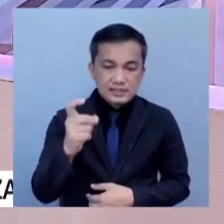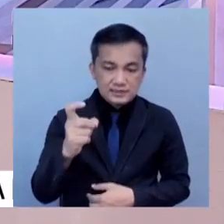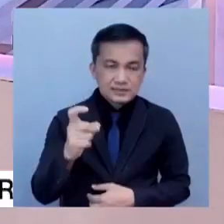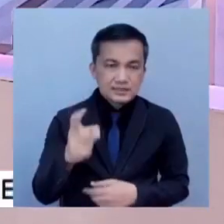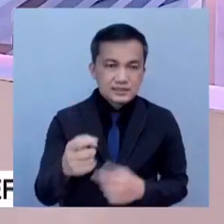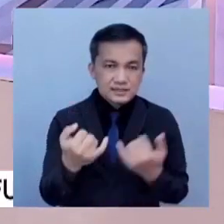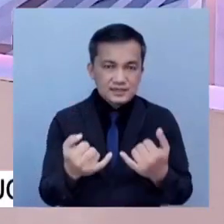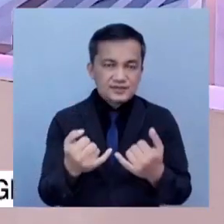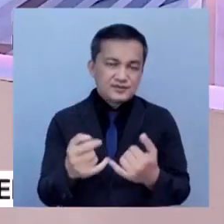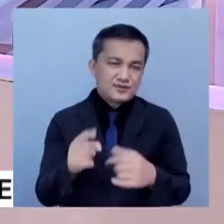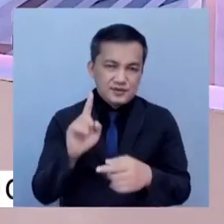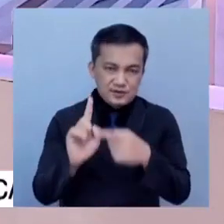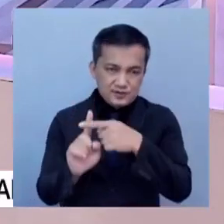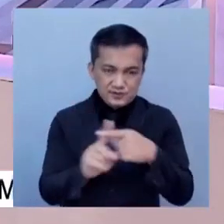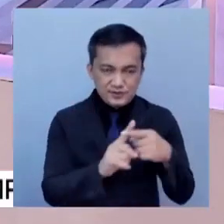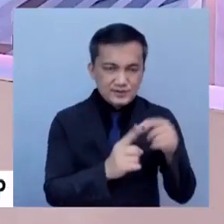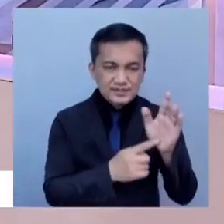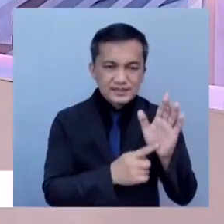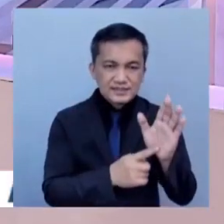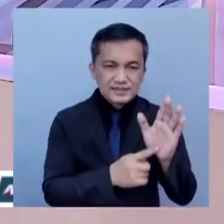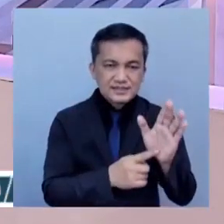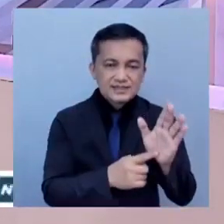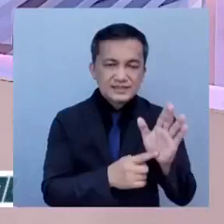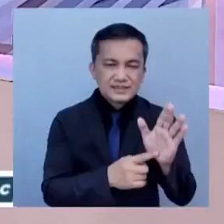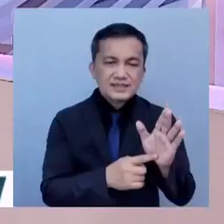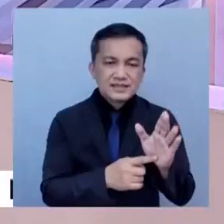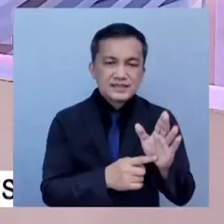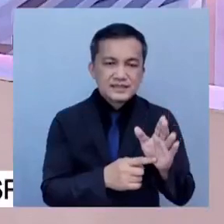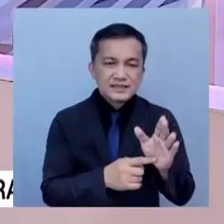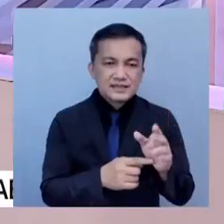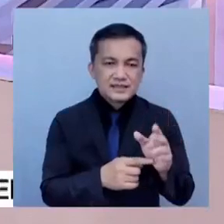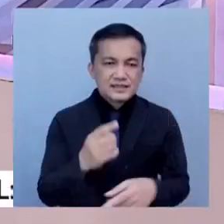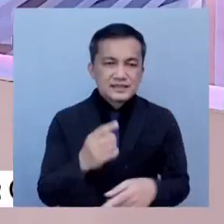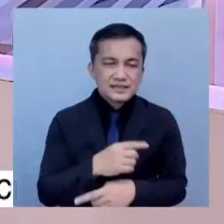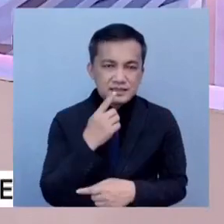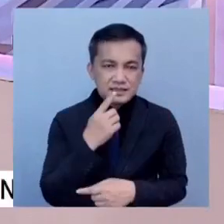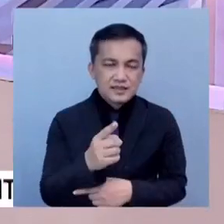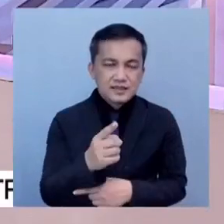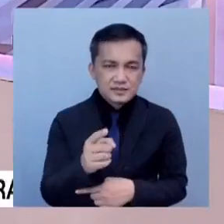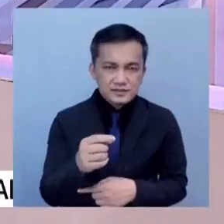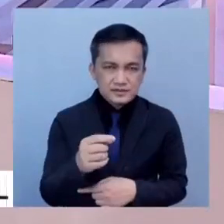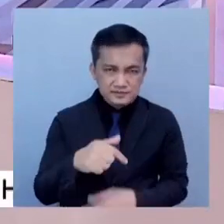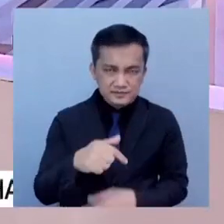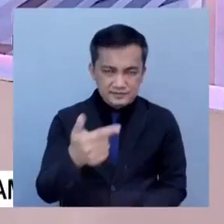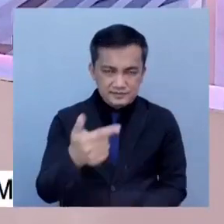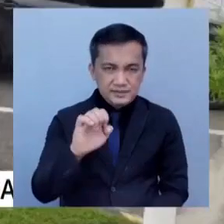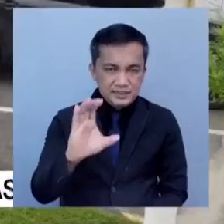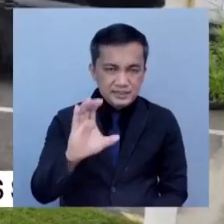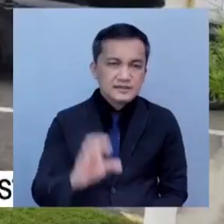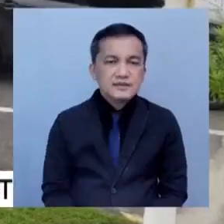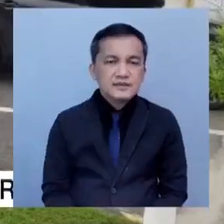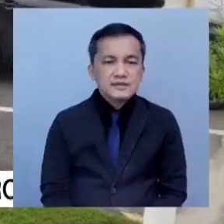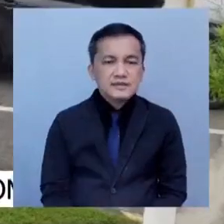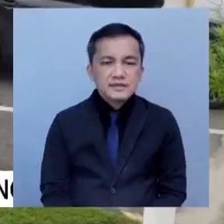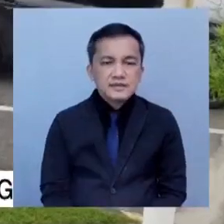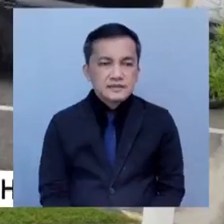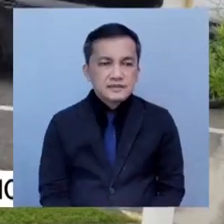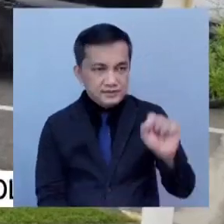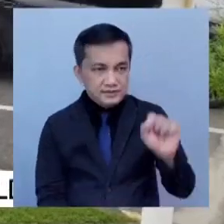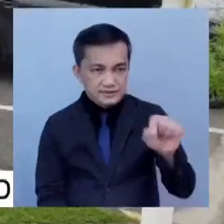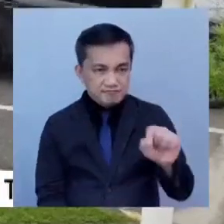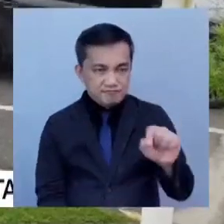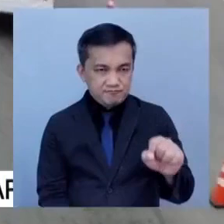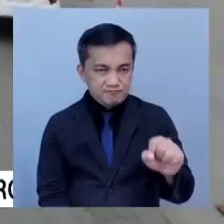Day. Jack Batalionas now joins us for that. Jack, over to you. Yes, Carmina, we are currently stationed at the